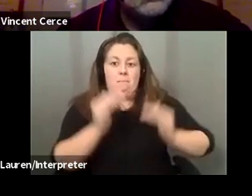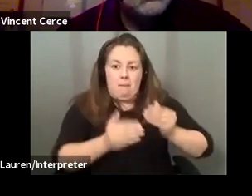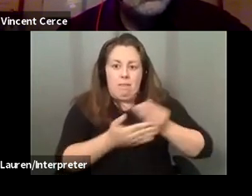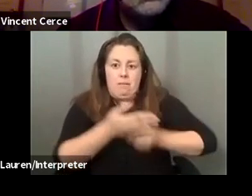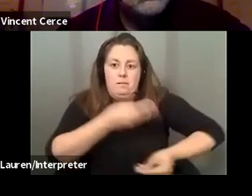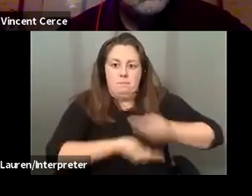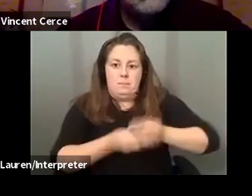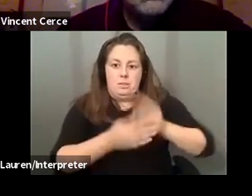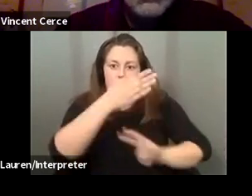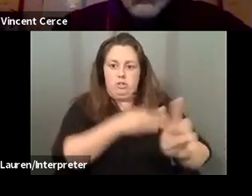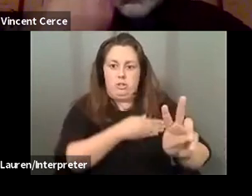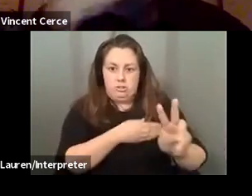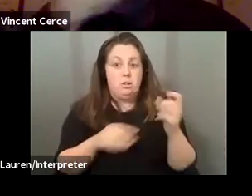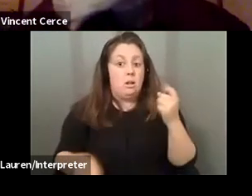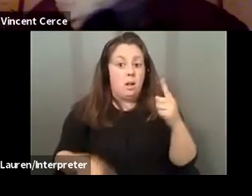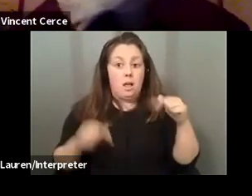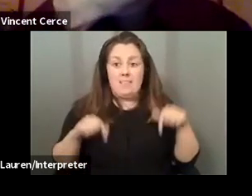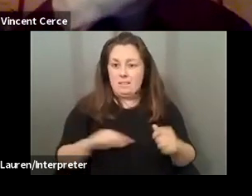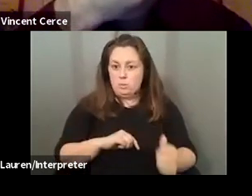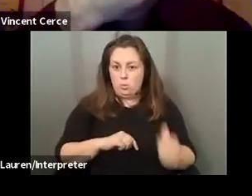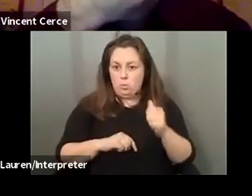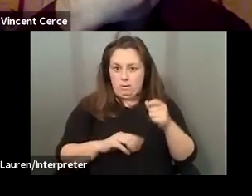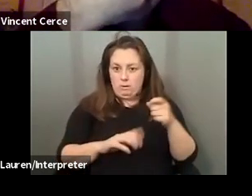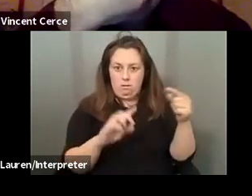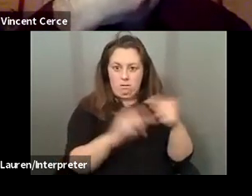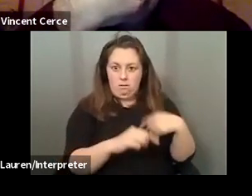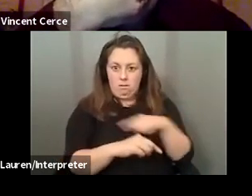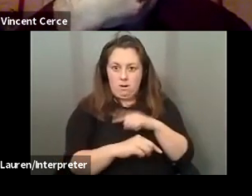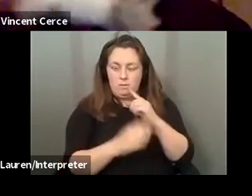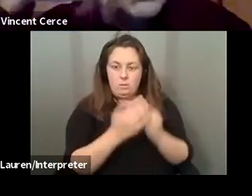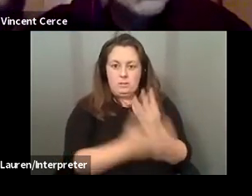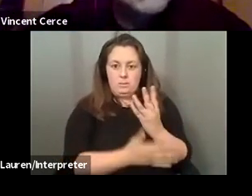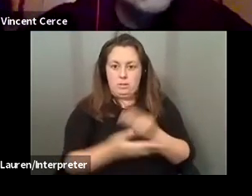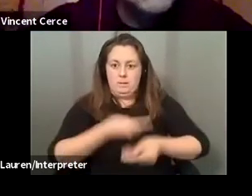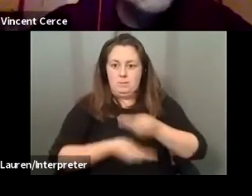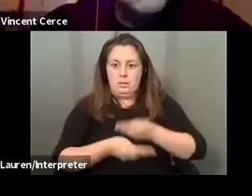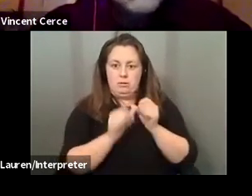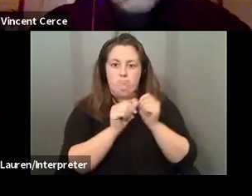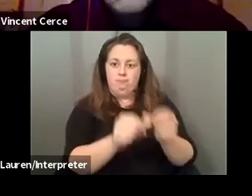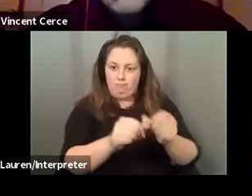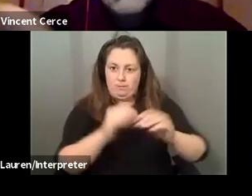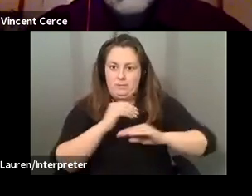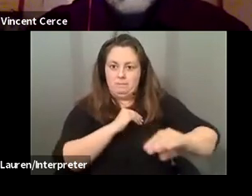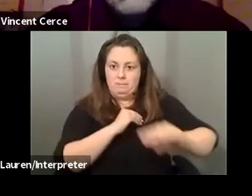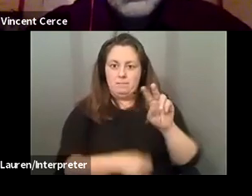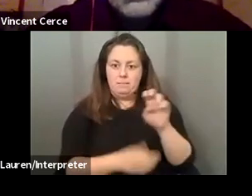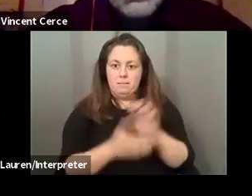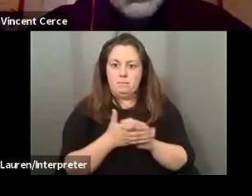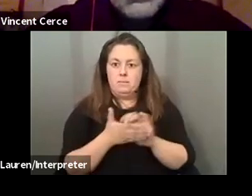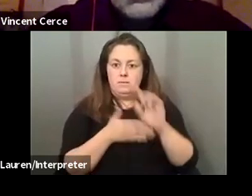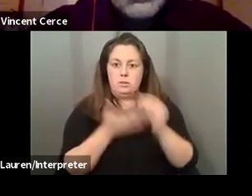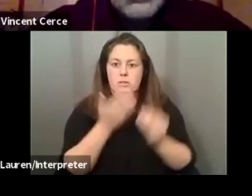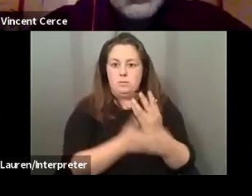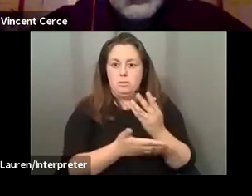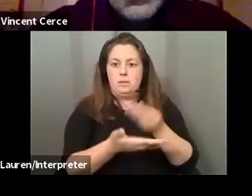So this does not hurt us in any way, shape, or form for the spring budget by maintaining it at $200 for the spring budget. And for purposes